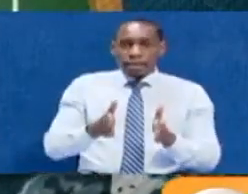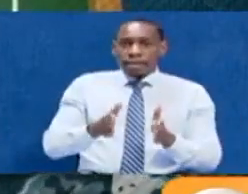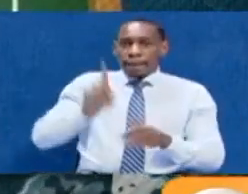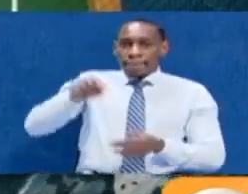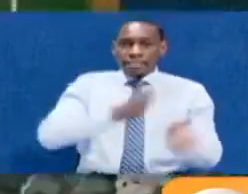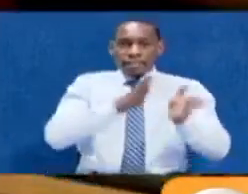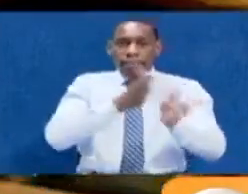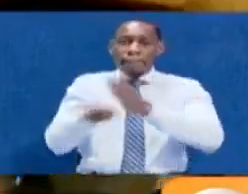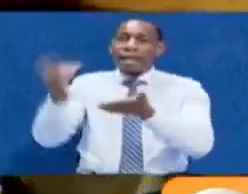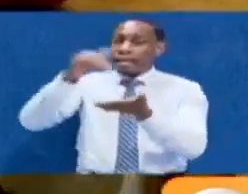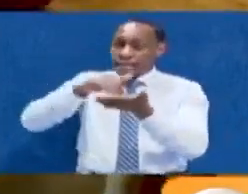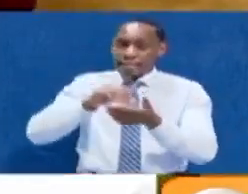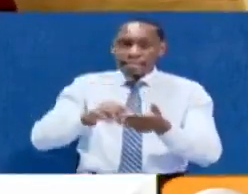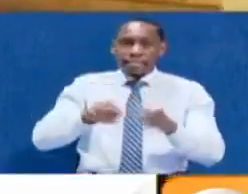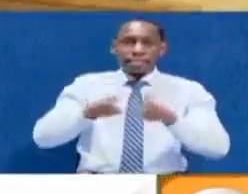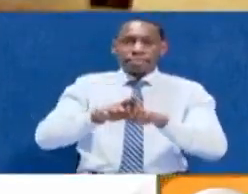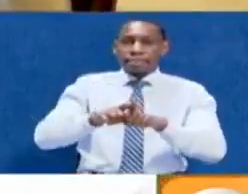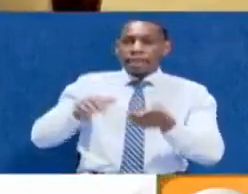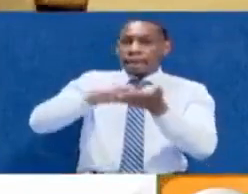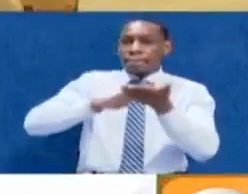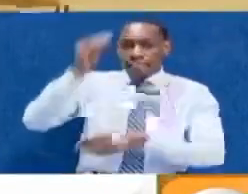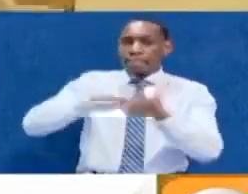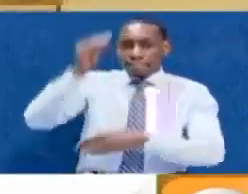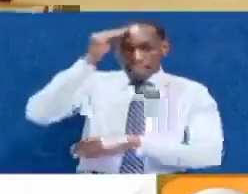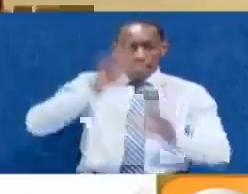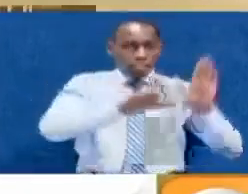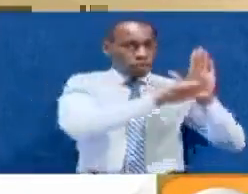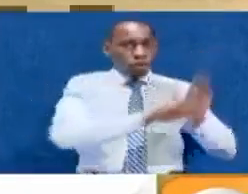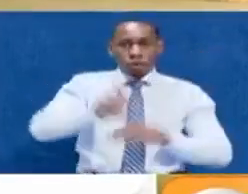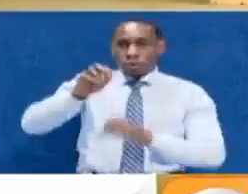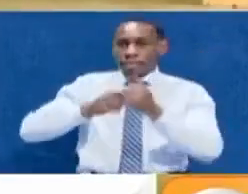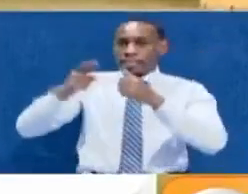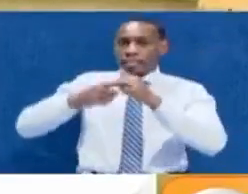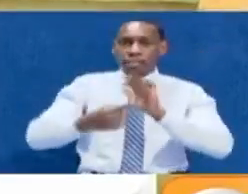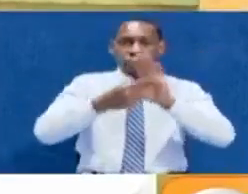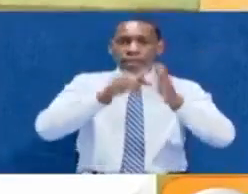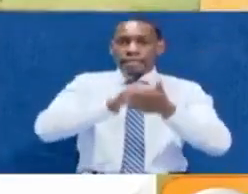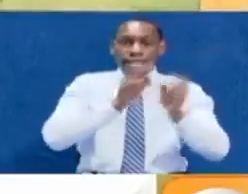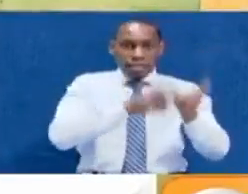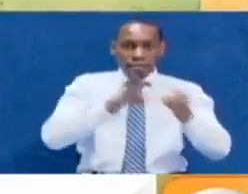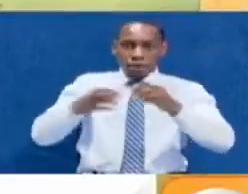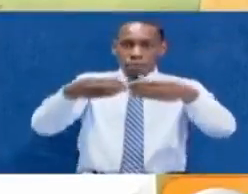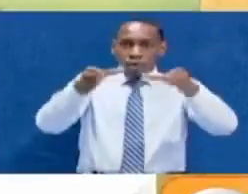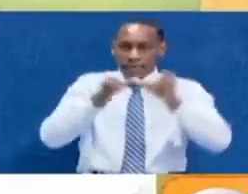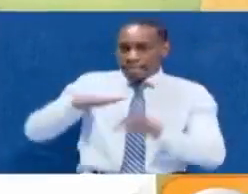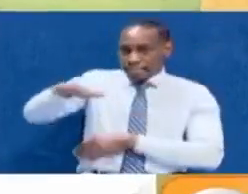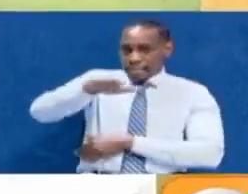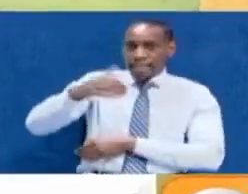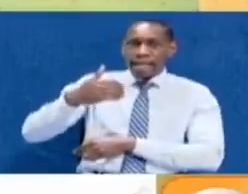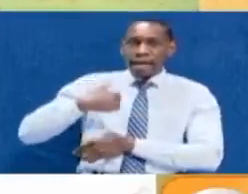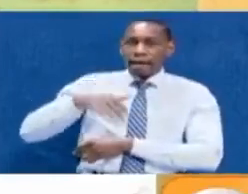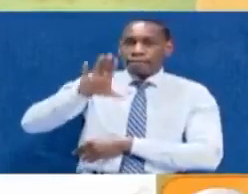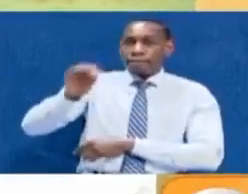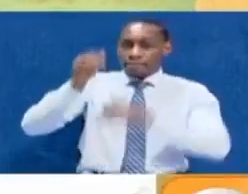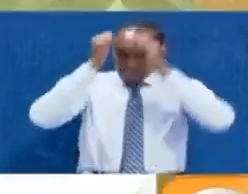be reorganized. Even with the Basic Education Act of 2016 outlining that a normal class size should hold 50